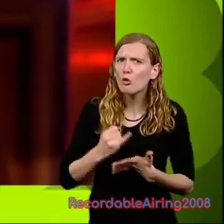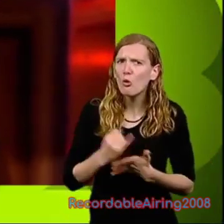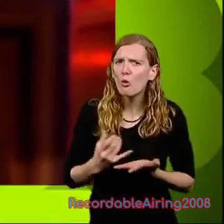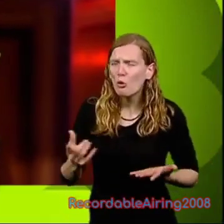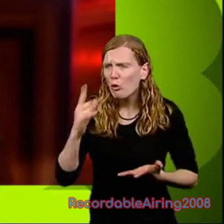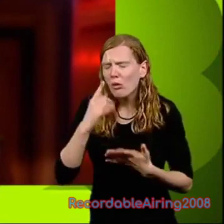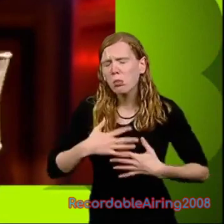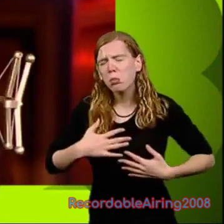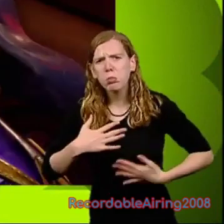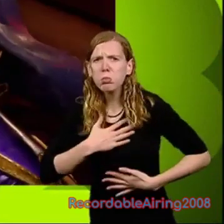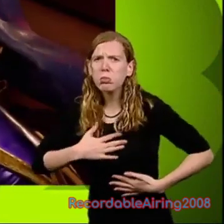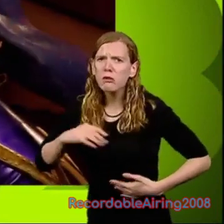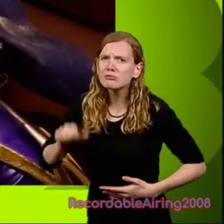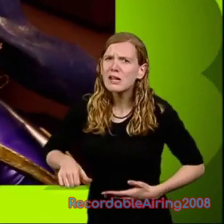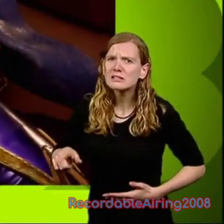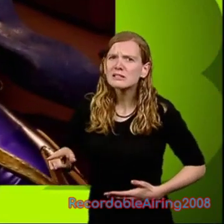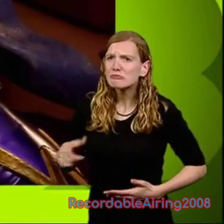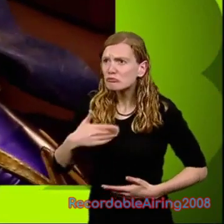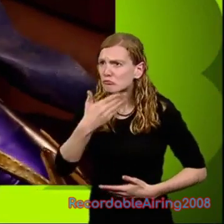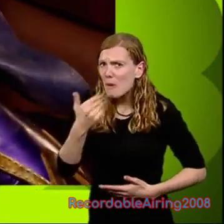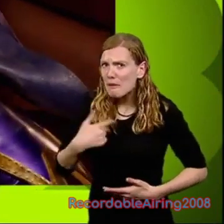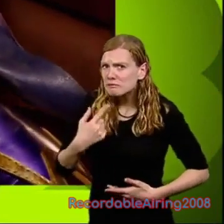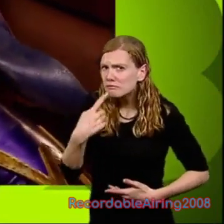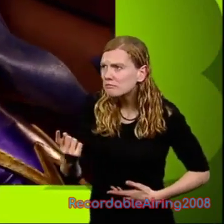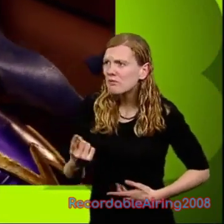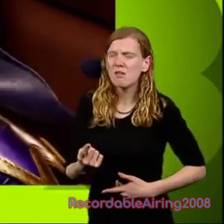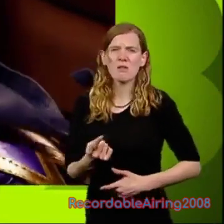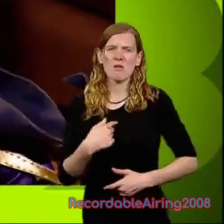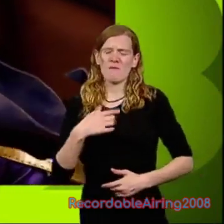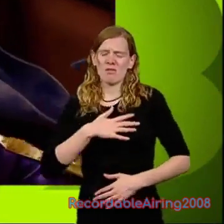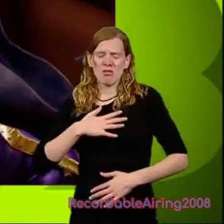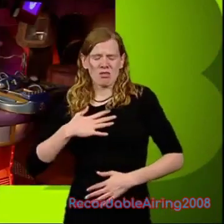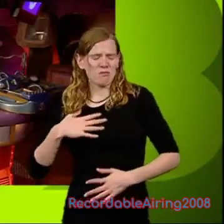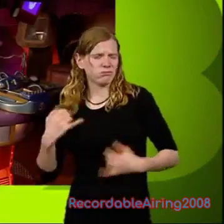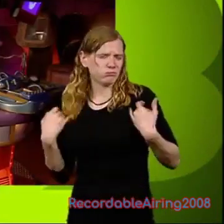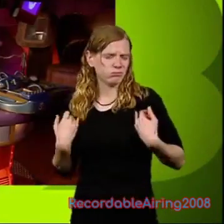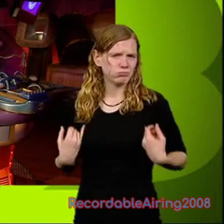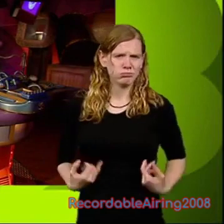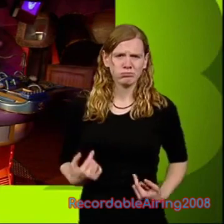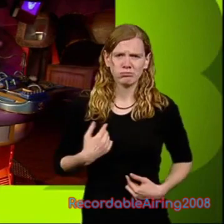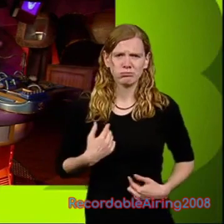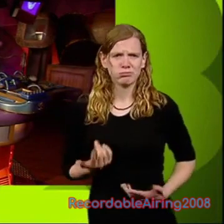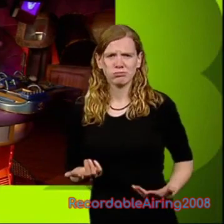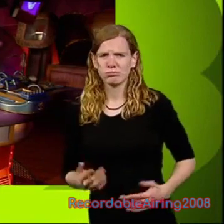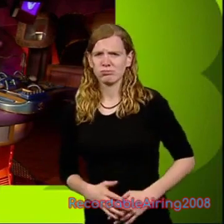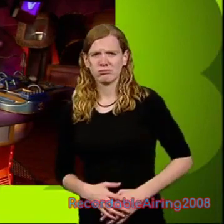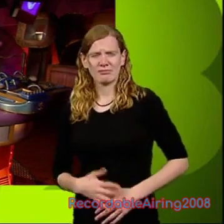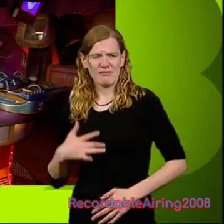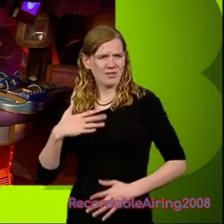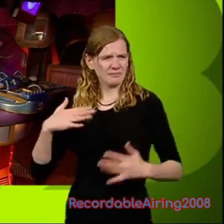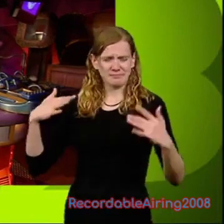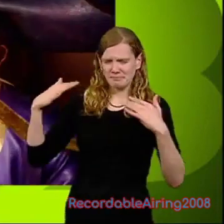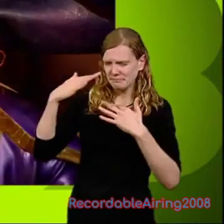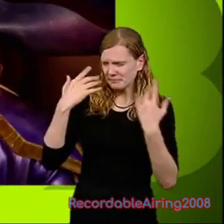if you don't mind me saying so. I'm feeling a bit dodgy. I keep getting these giddy